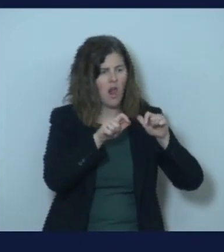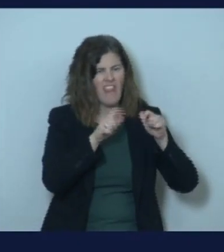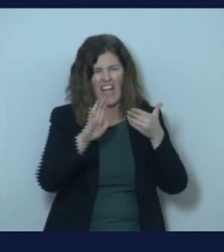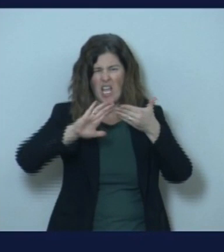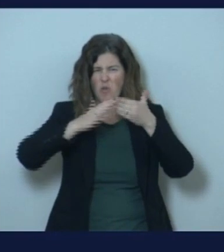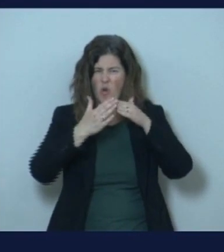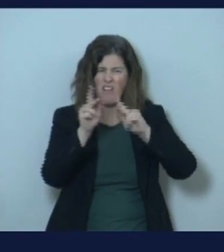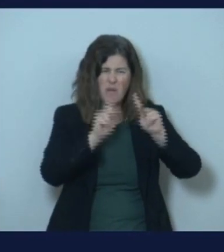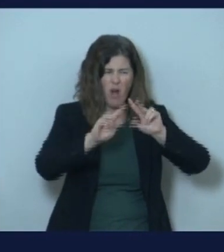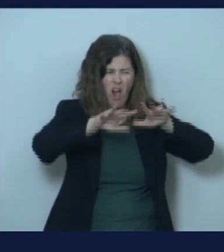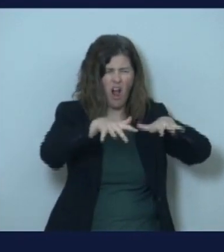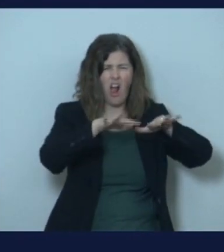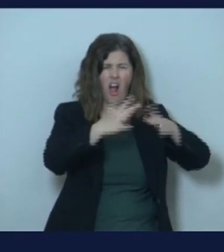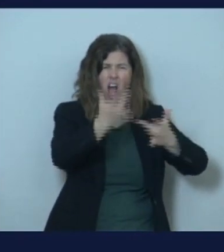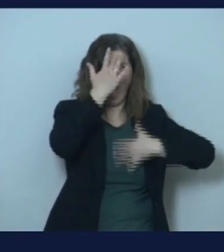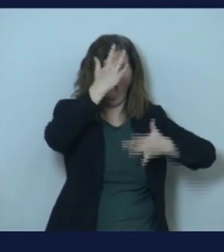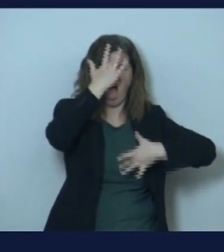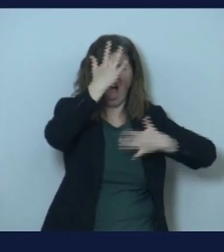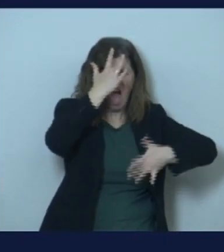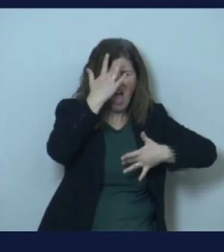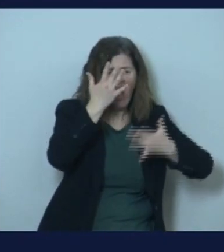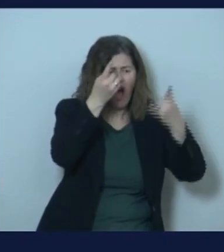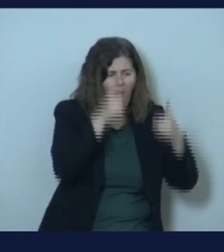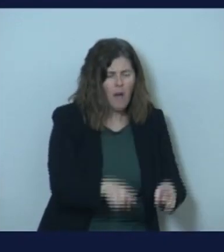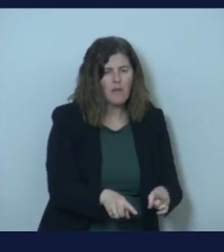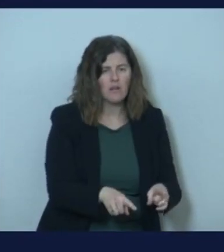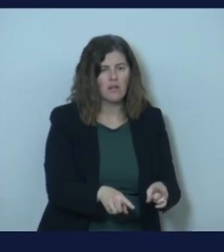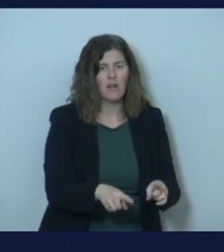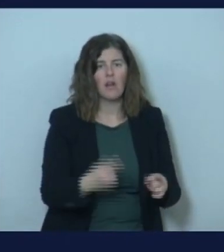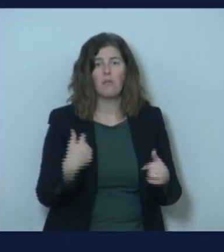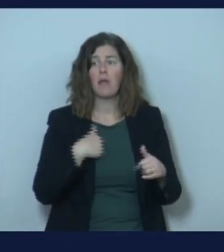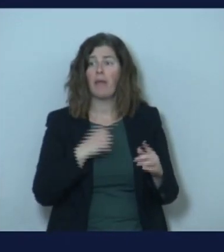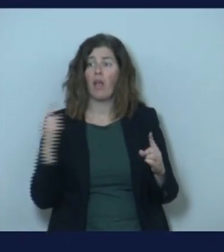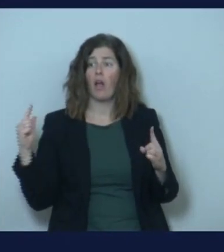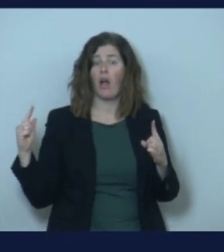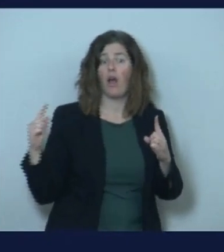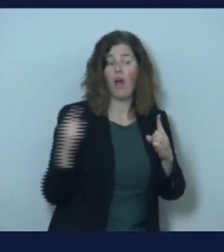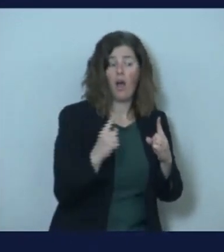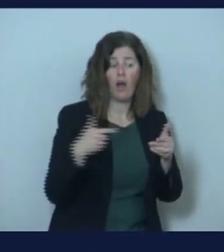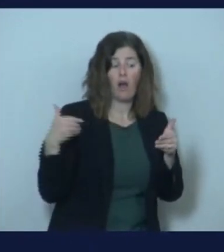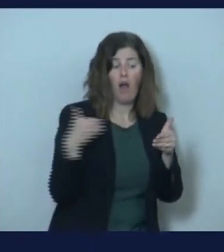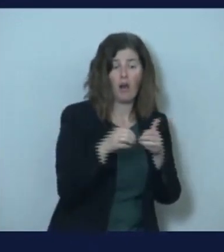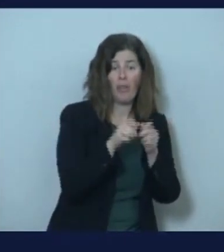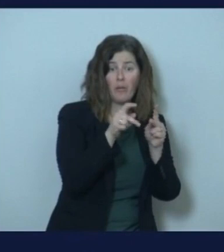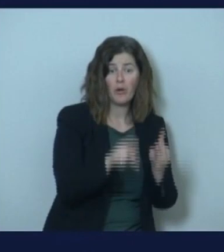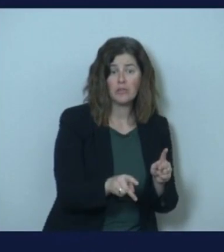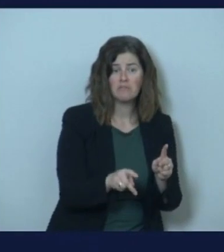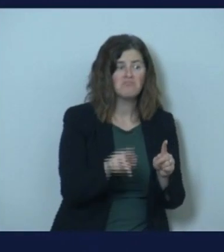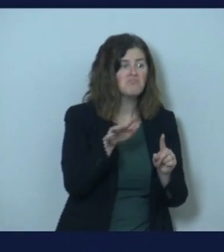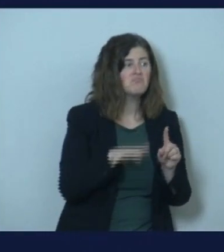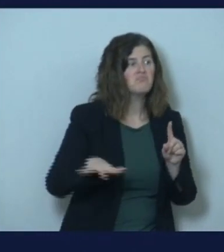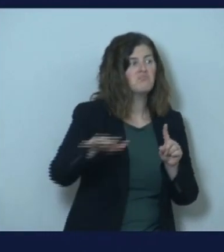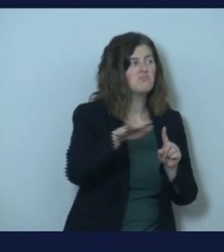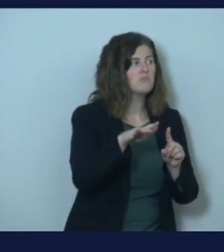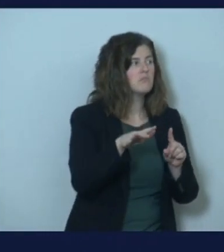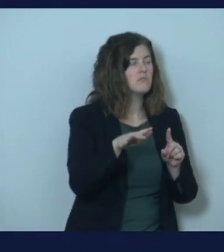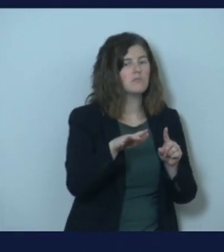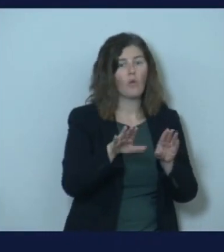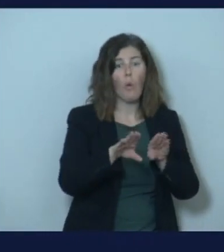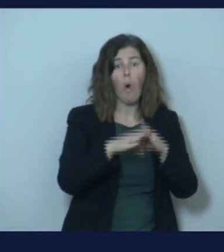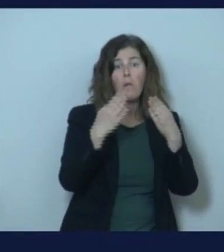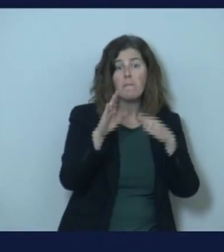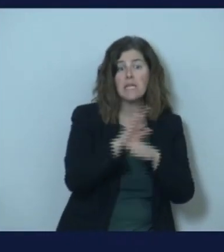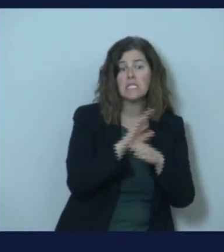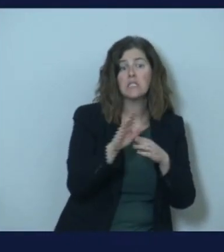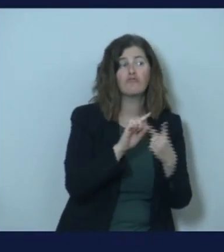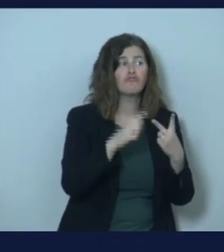or a population, then the likelihood that you come in direct contact with it in a number of places, open businesses